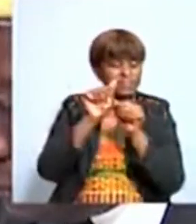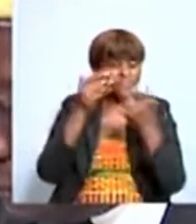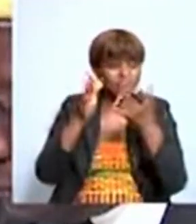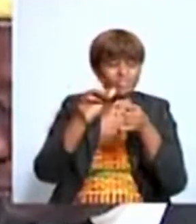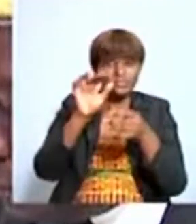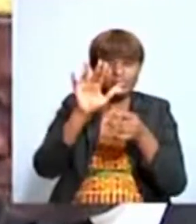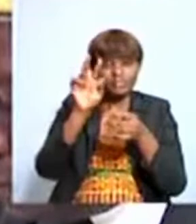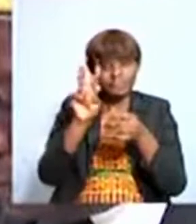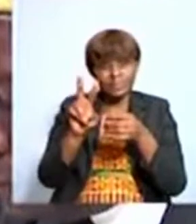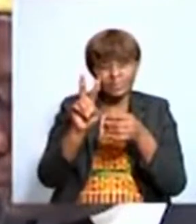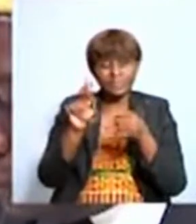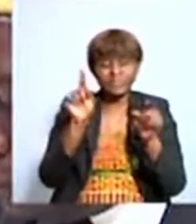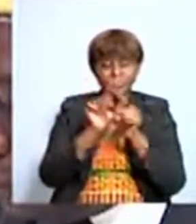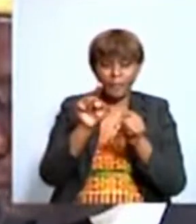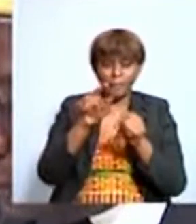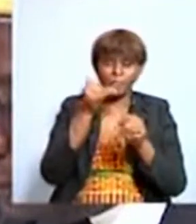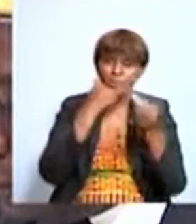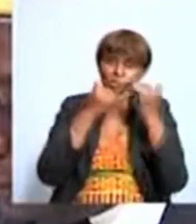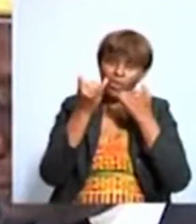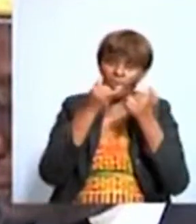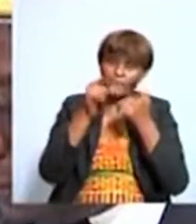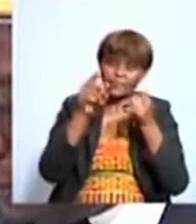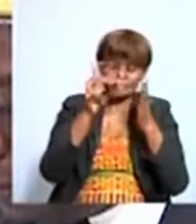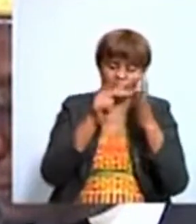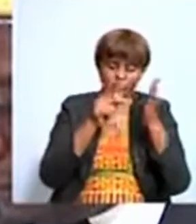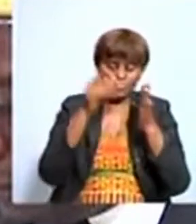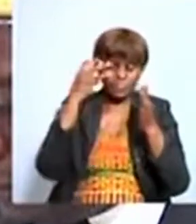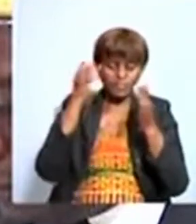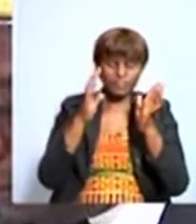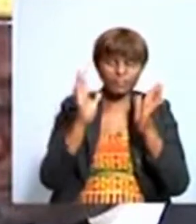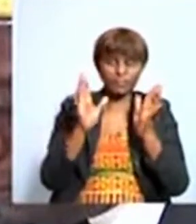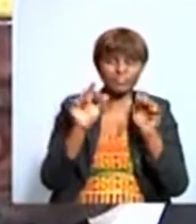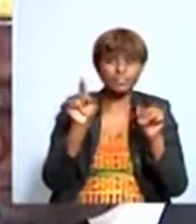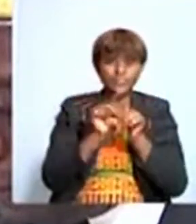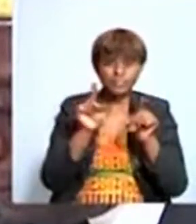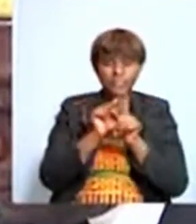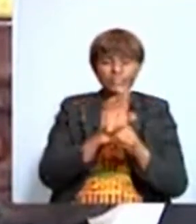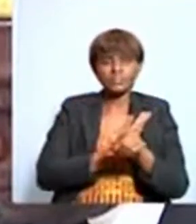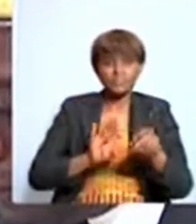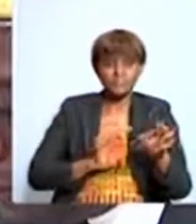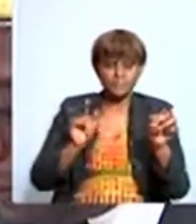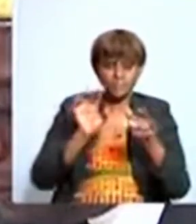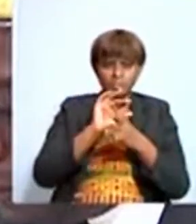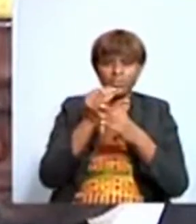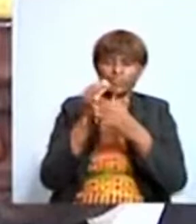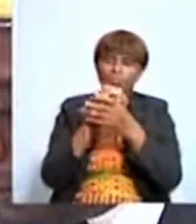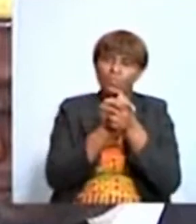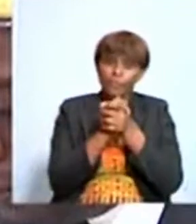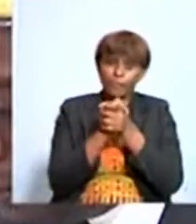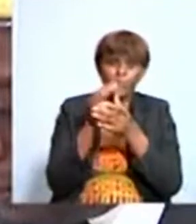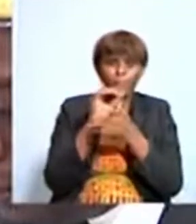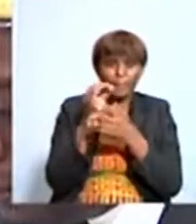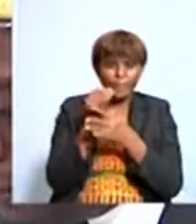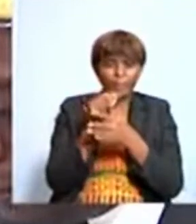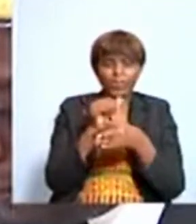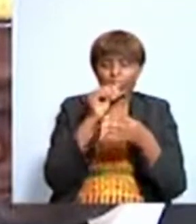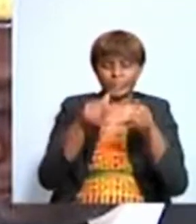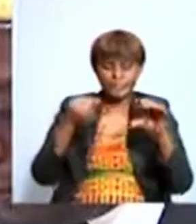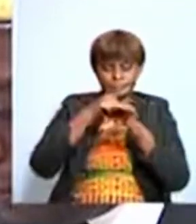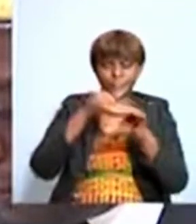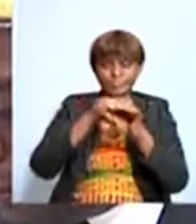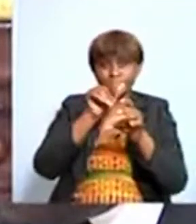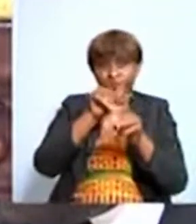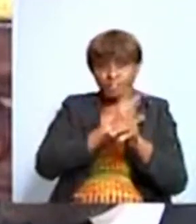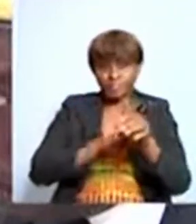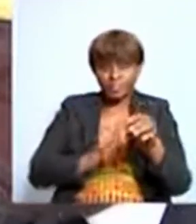Clause 52, offenses by principal officers of board or corporate or incorporated board.